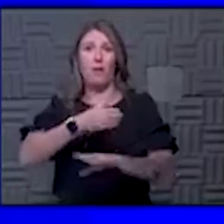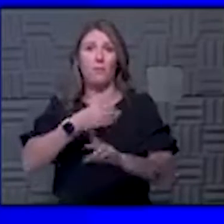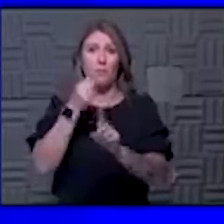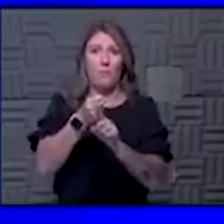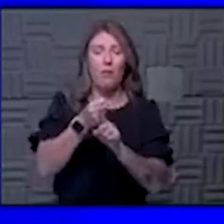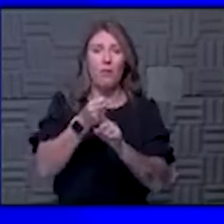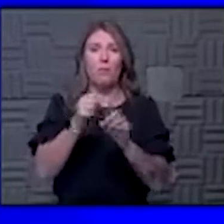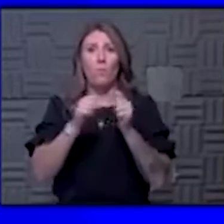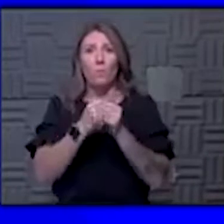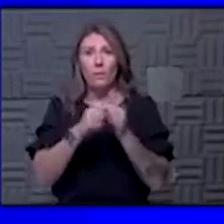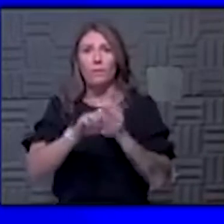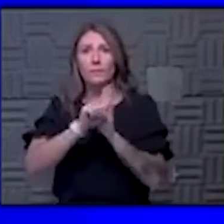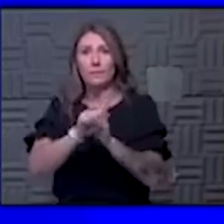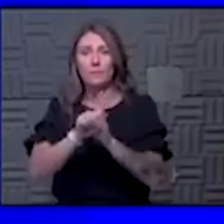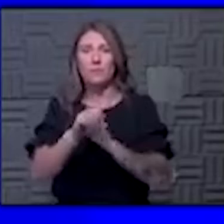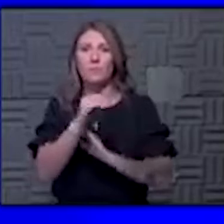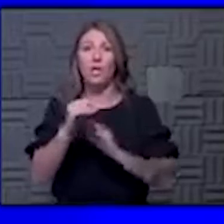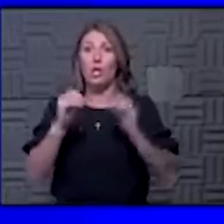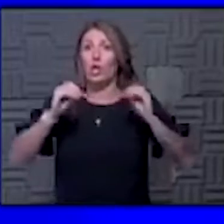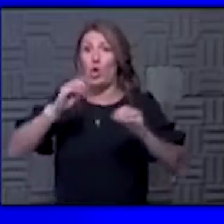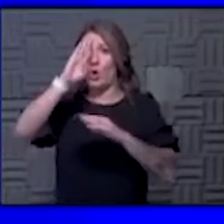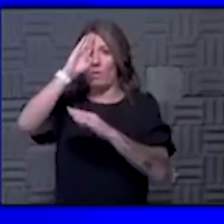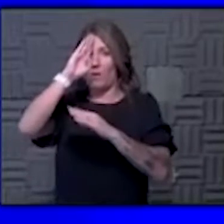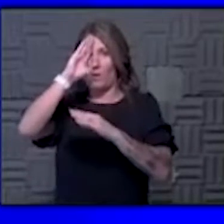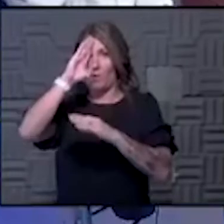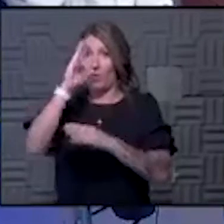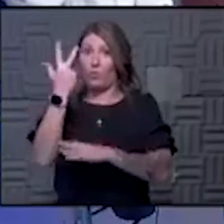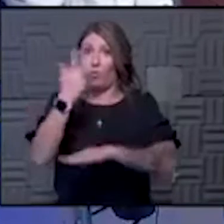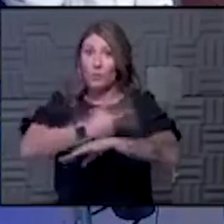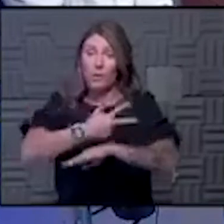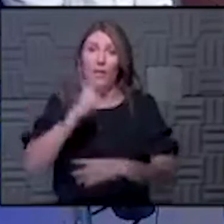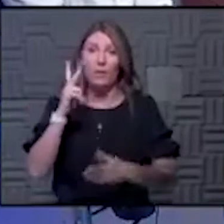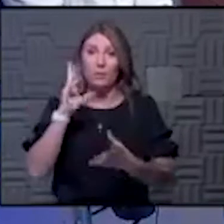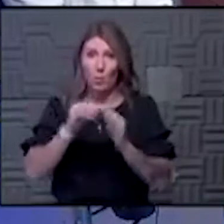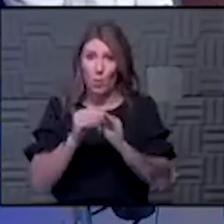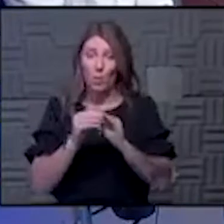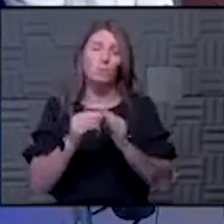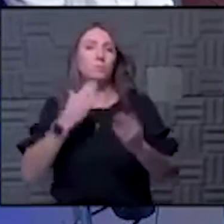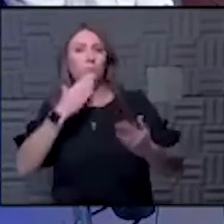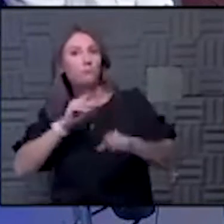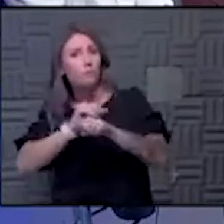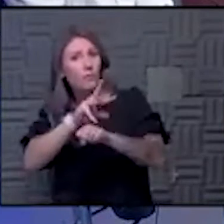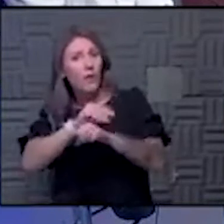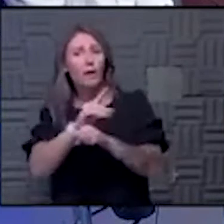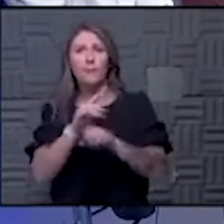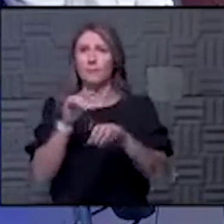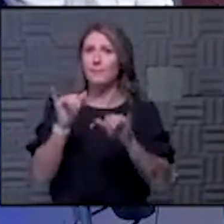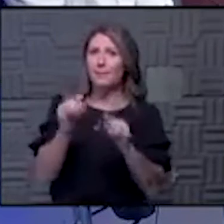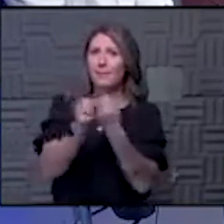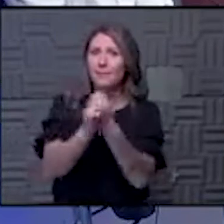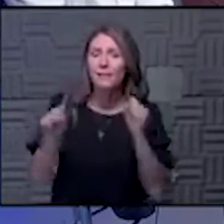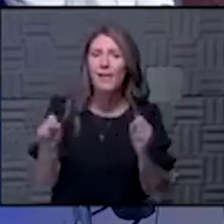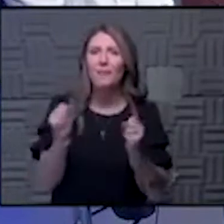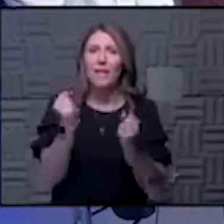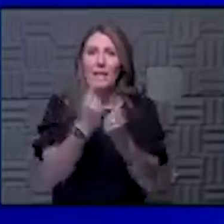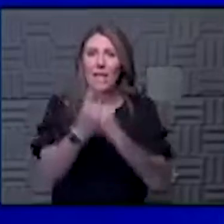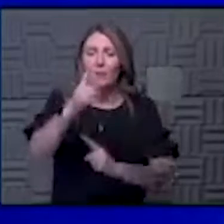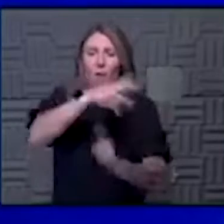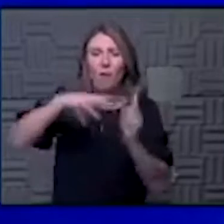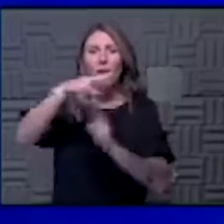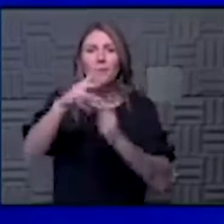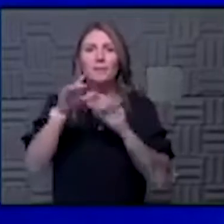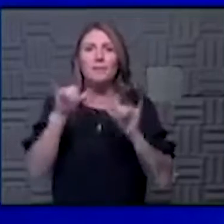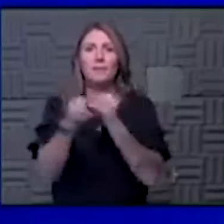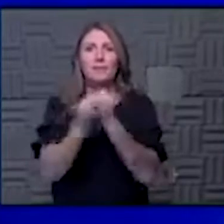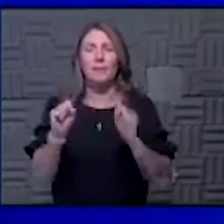and and no fever for 3 days. So. Yeah, so good advice, and you want to stay safe, and you want to Yeah, keep I know. everybody around you safe.